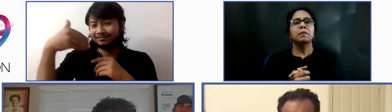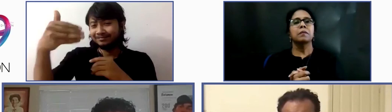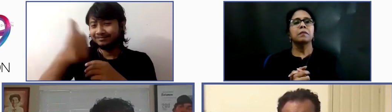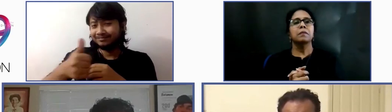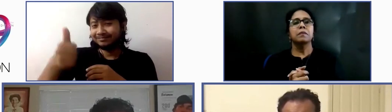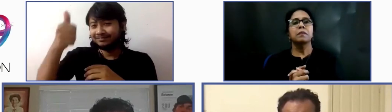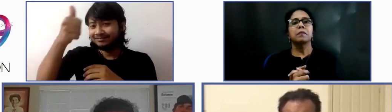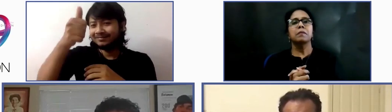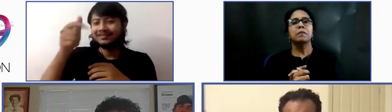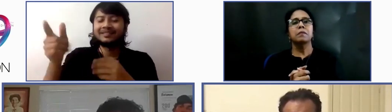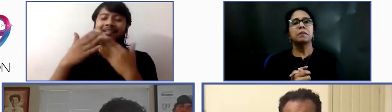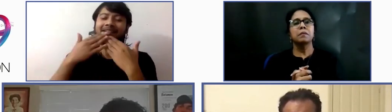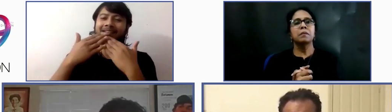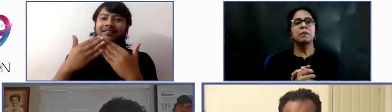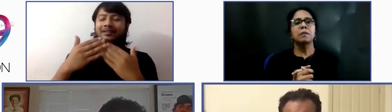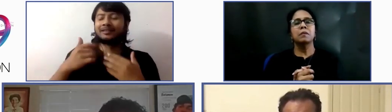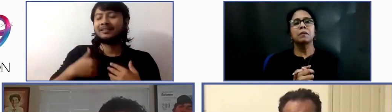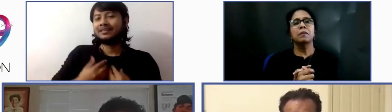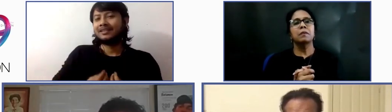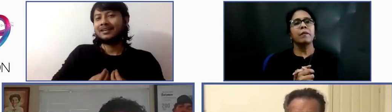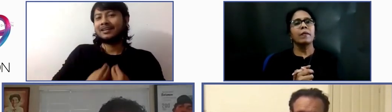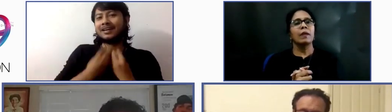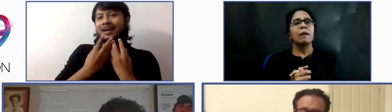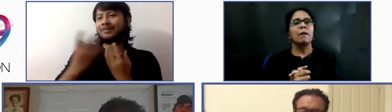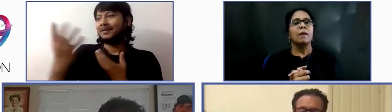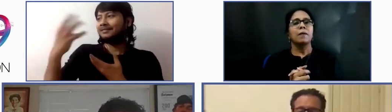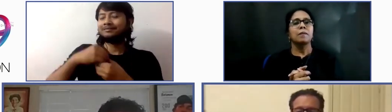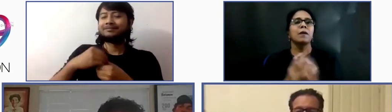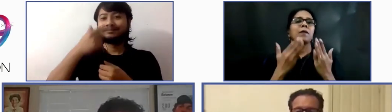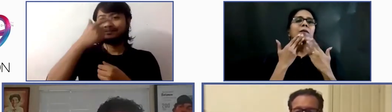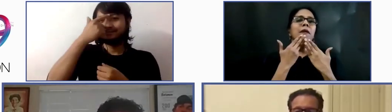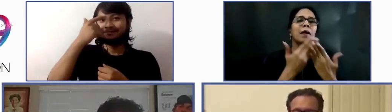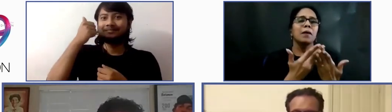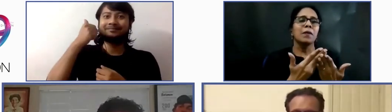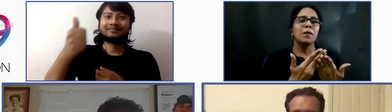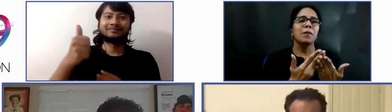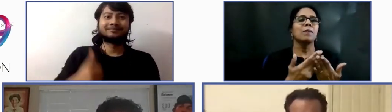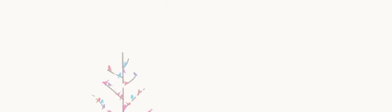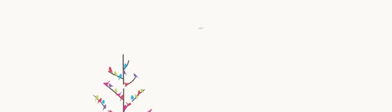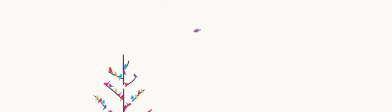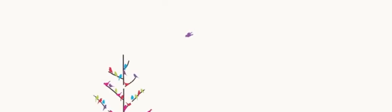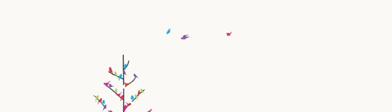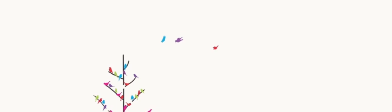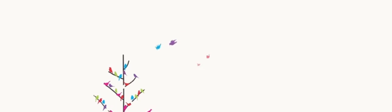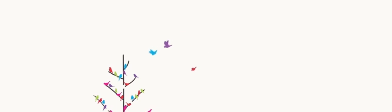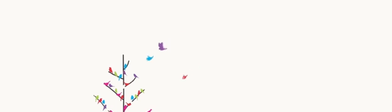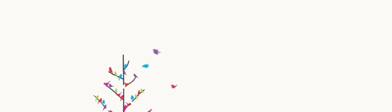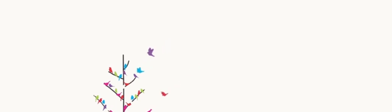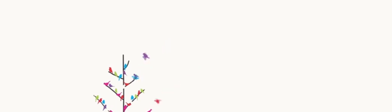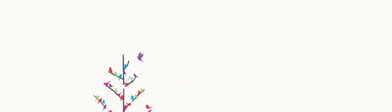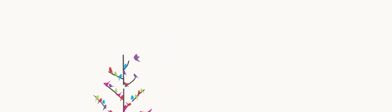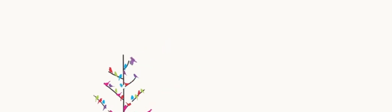to speak to you. Thank you so much and all the best. Thank you, Ferose. Thank you very much. Thanks.